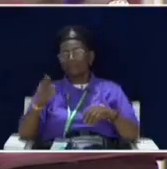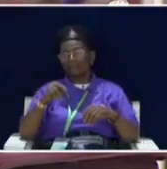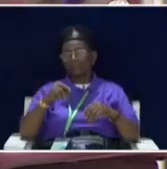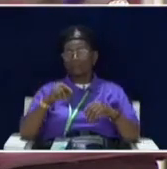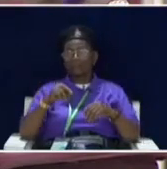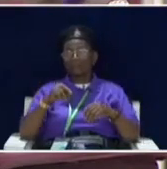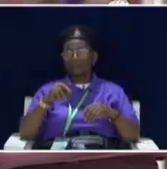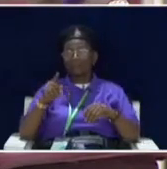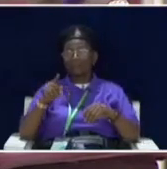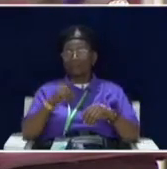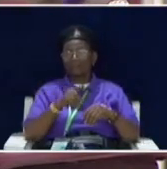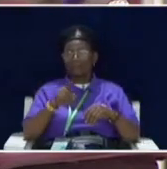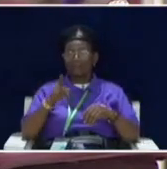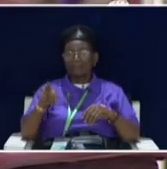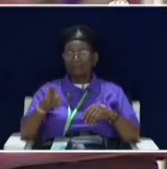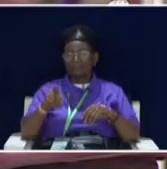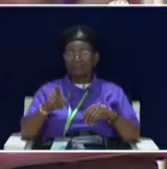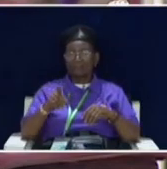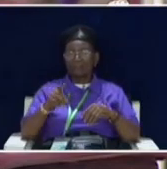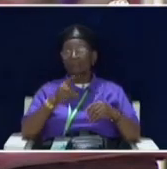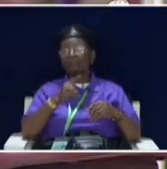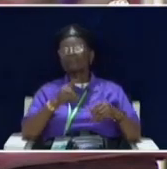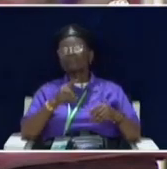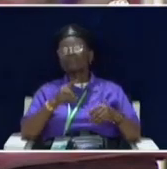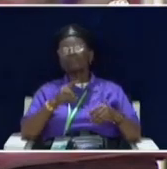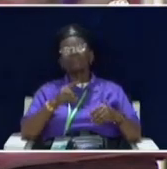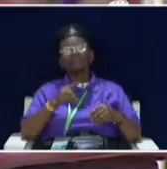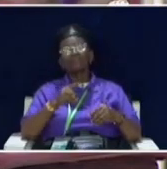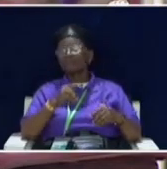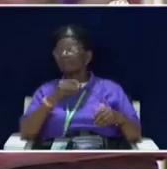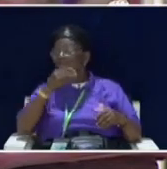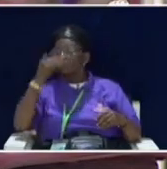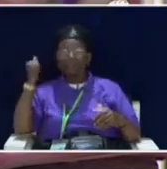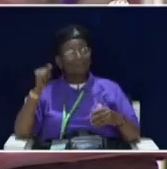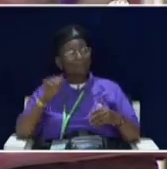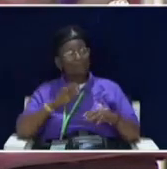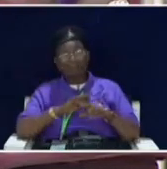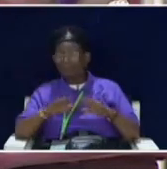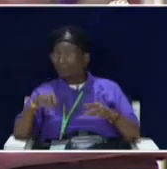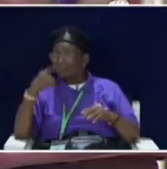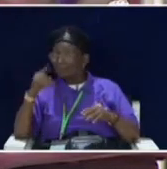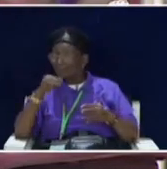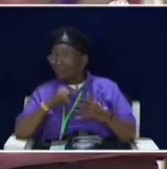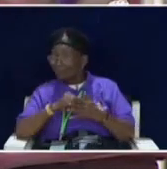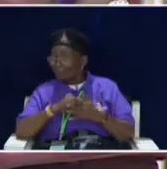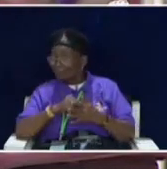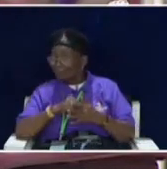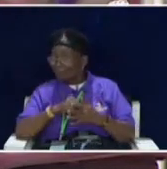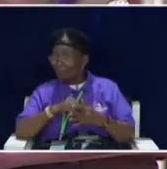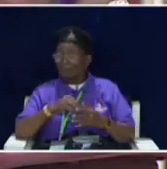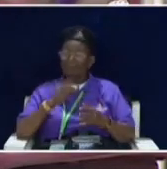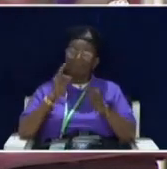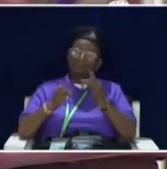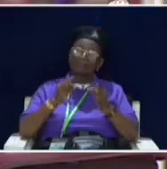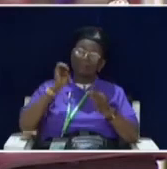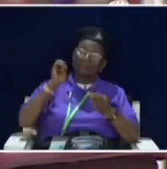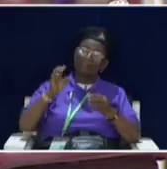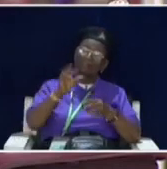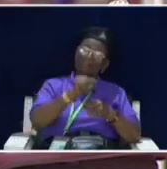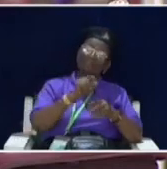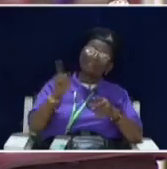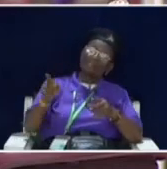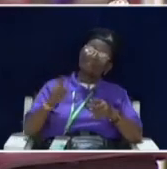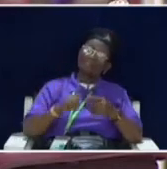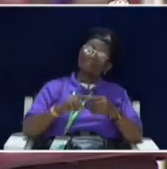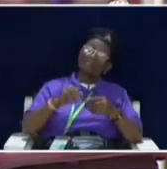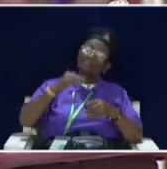you dare not say that, because if she sues you, the snake will not appear on X-ray. Oh, le soru yen